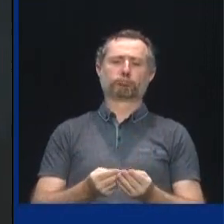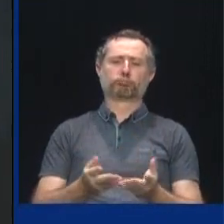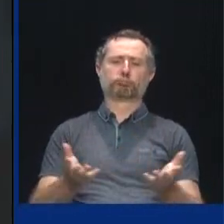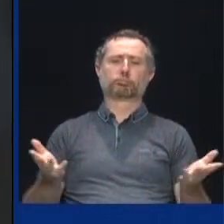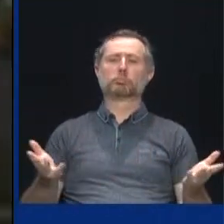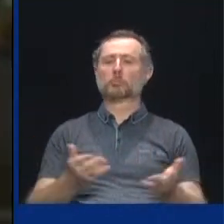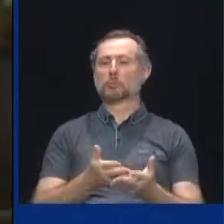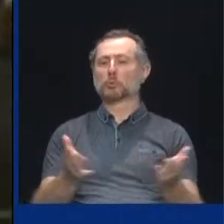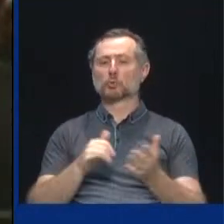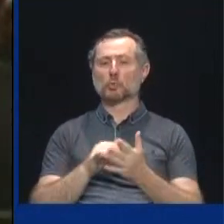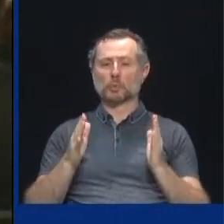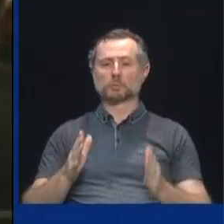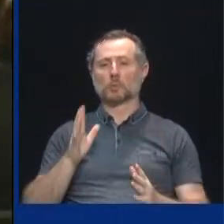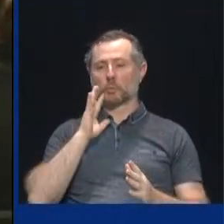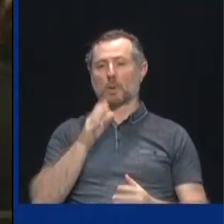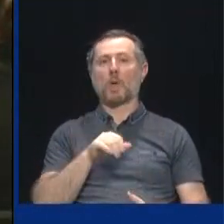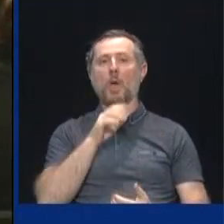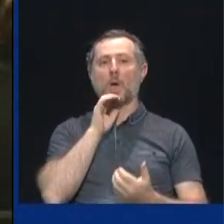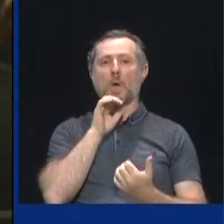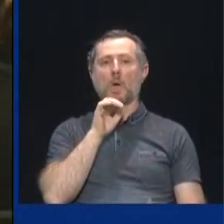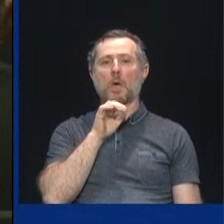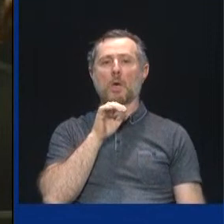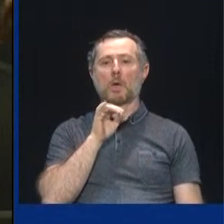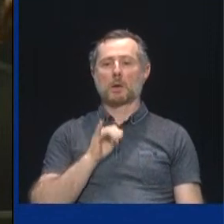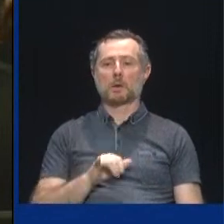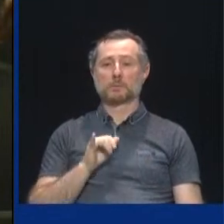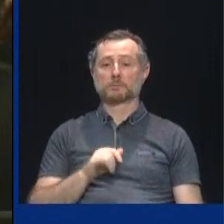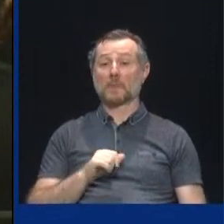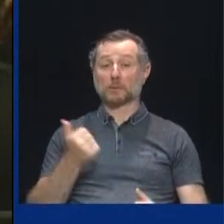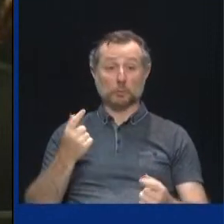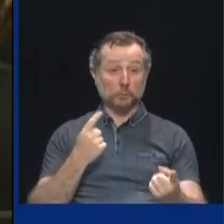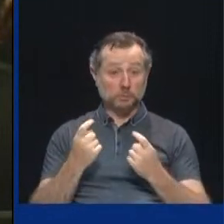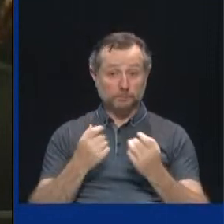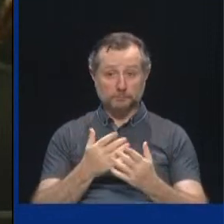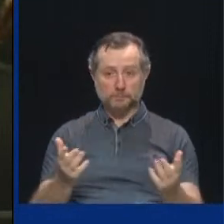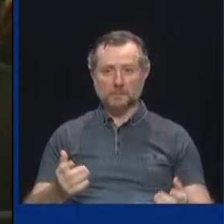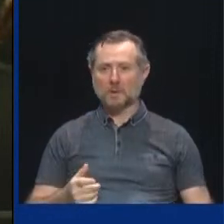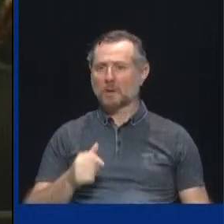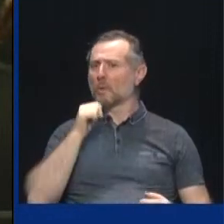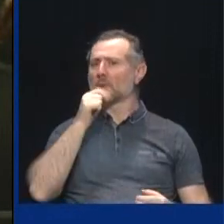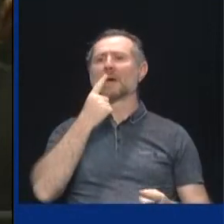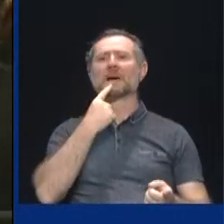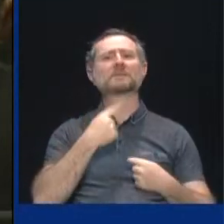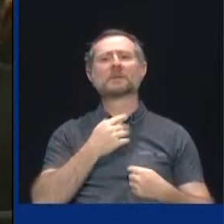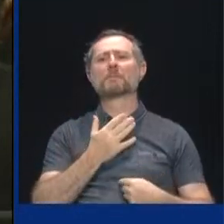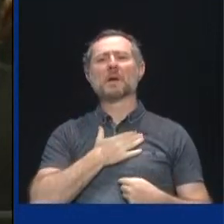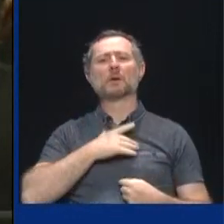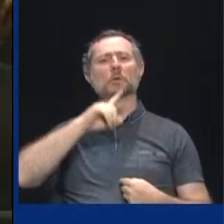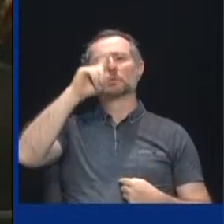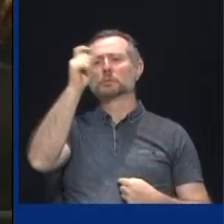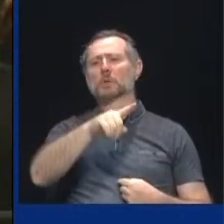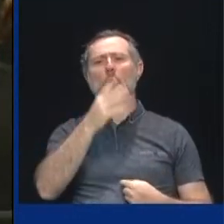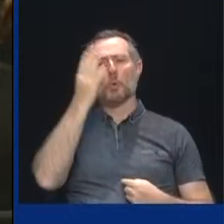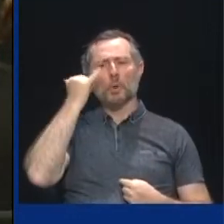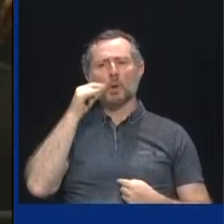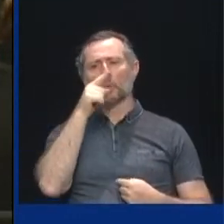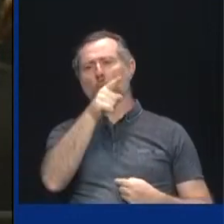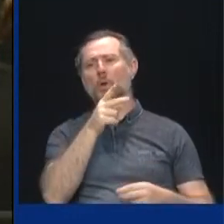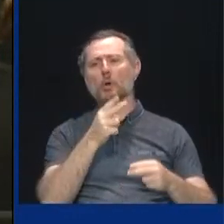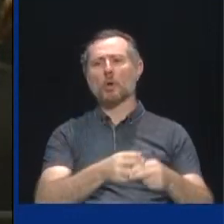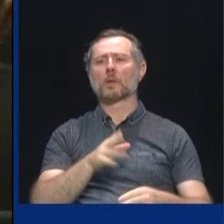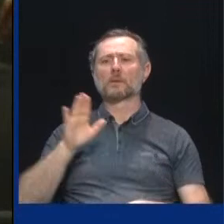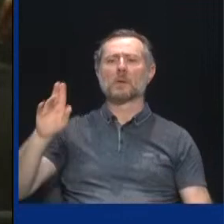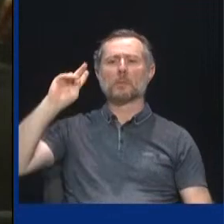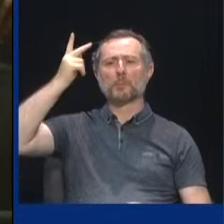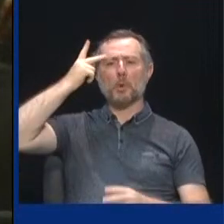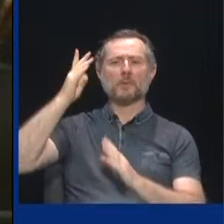Any other questions? You didn't answer my questions, Governor. I was asking, why is your office calling the AGs pro-politically motivated when many of your allies have called for